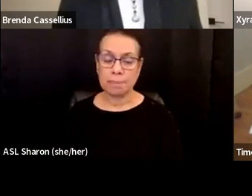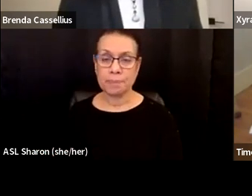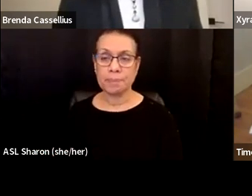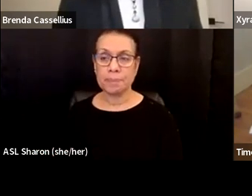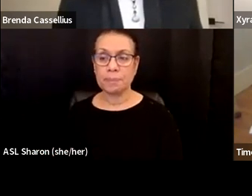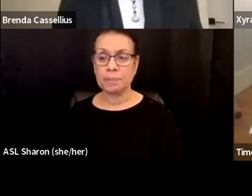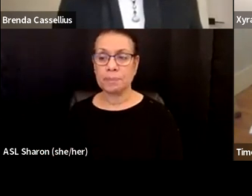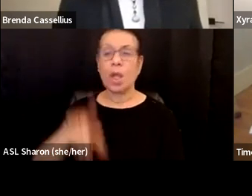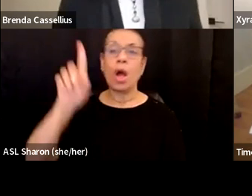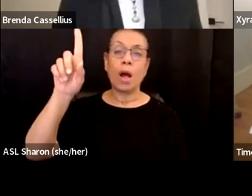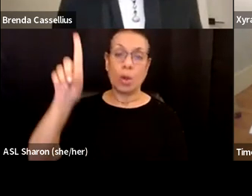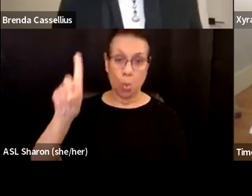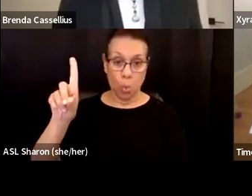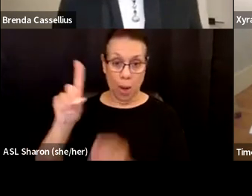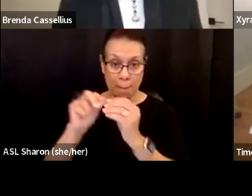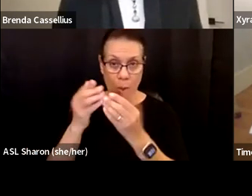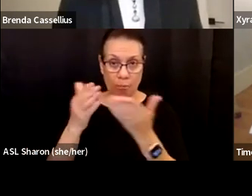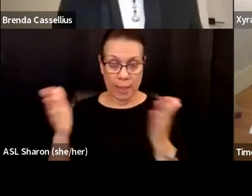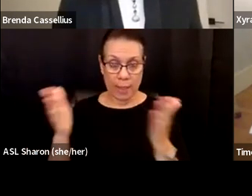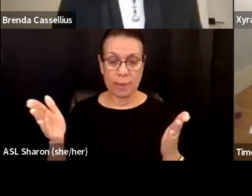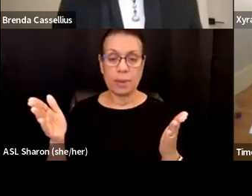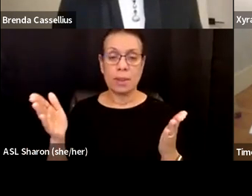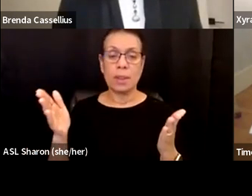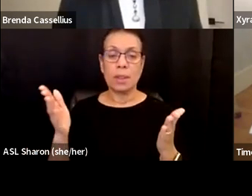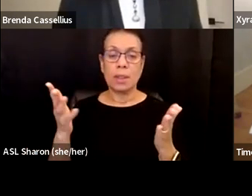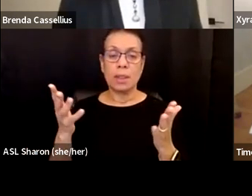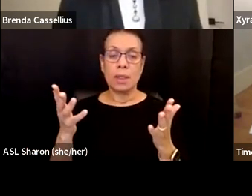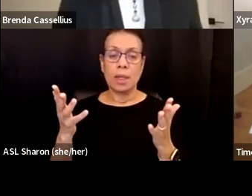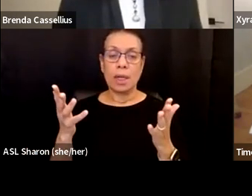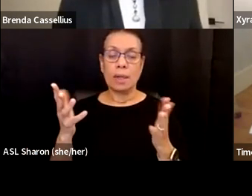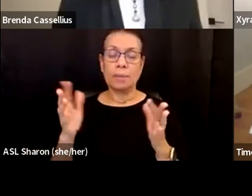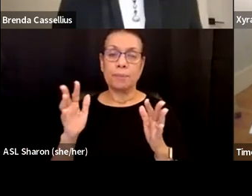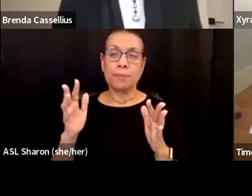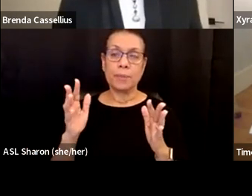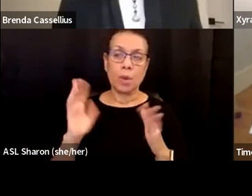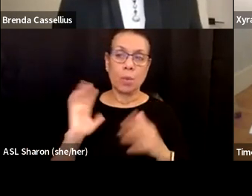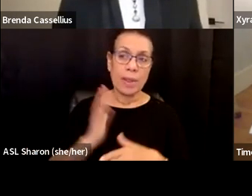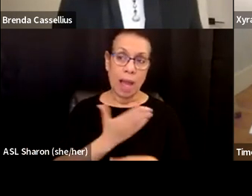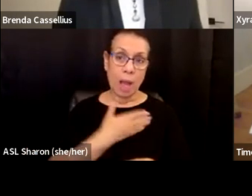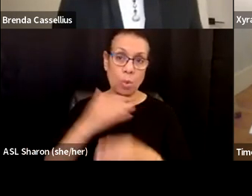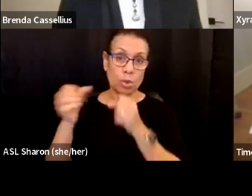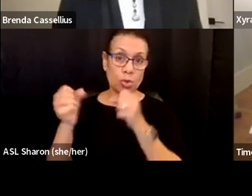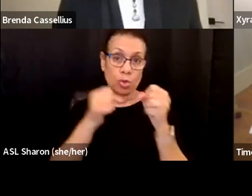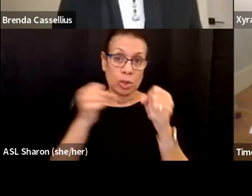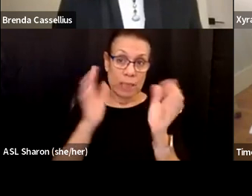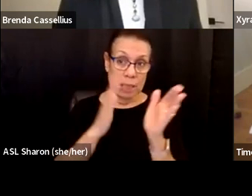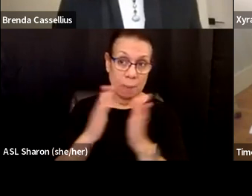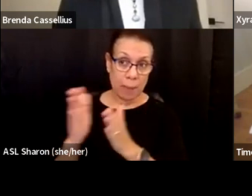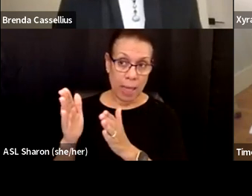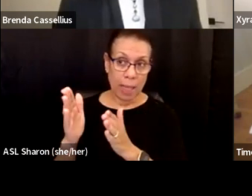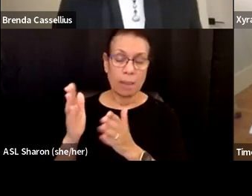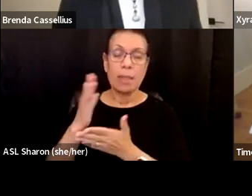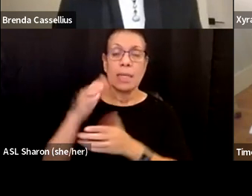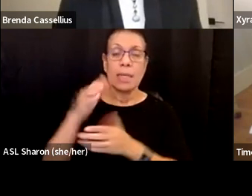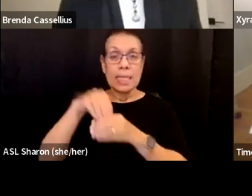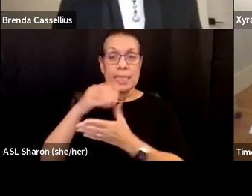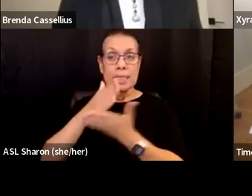and last thing i want to point out it like one of the key things is i want to align it to uh our strategic plan uh so in in some of the documents